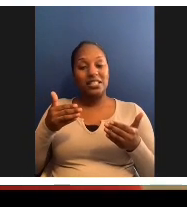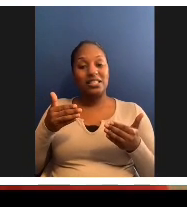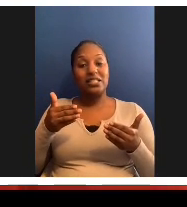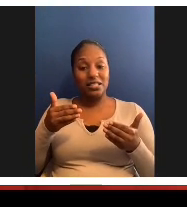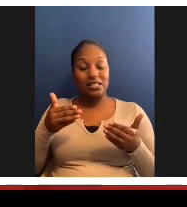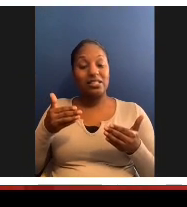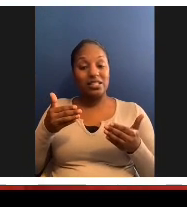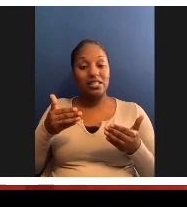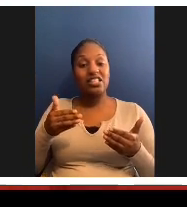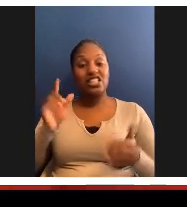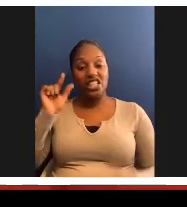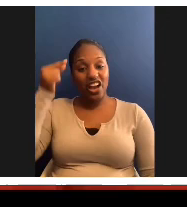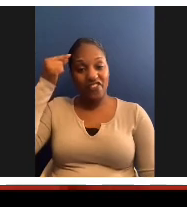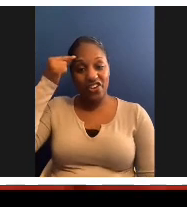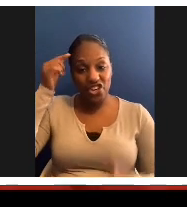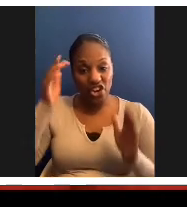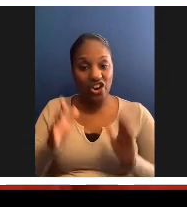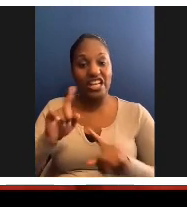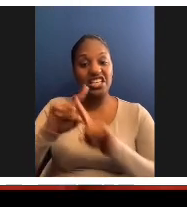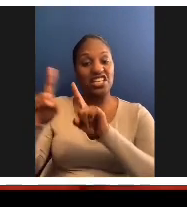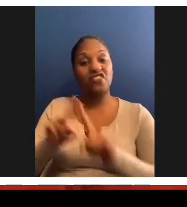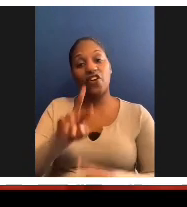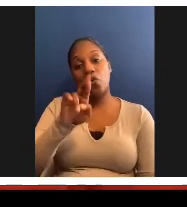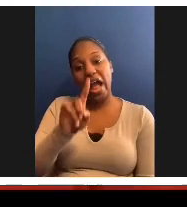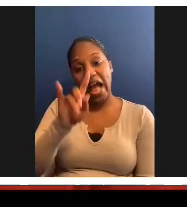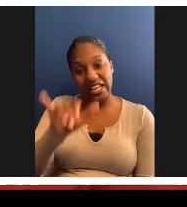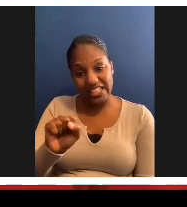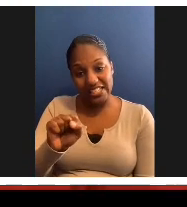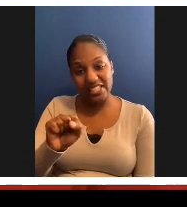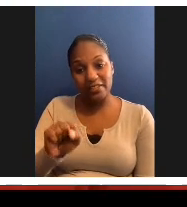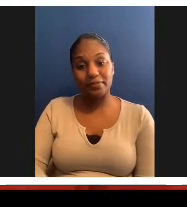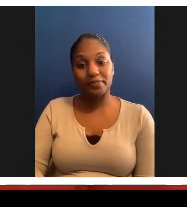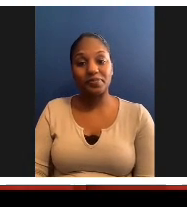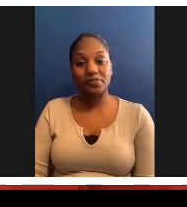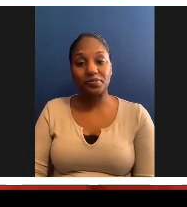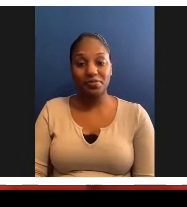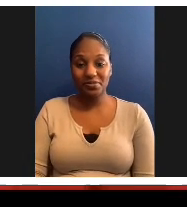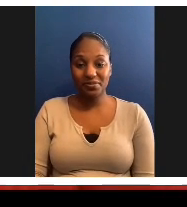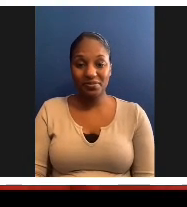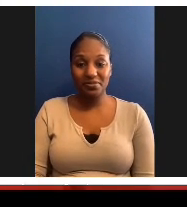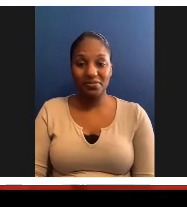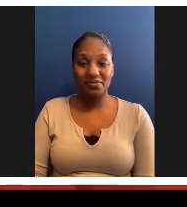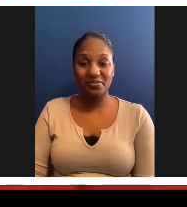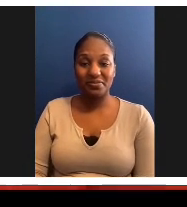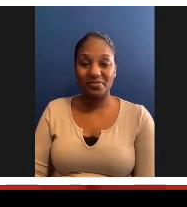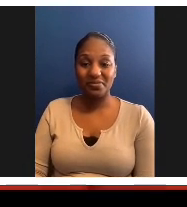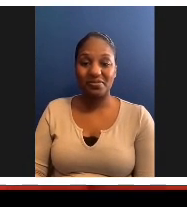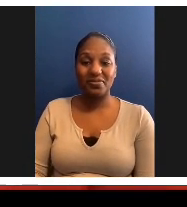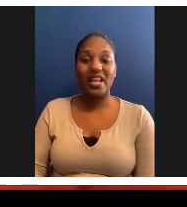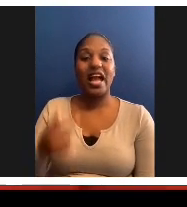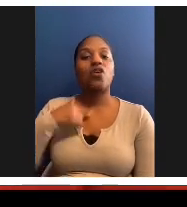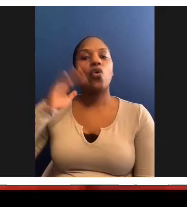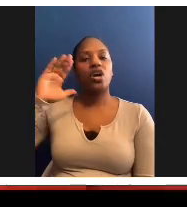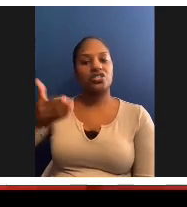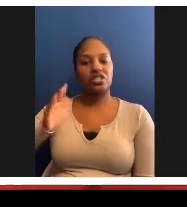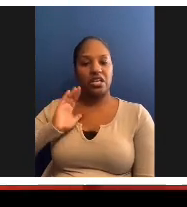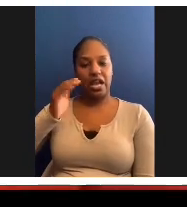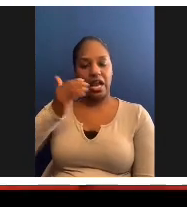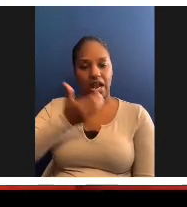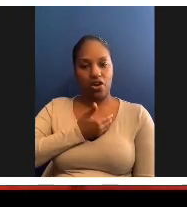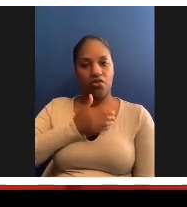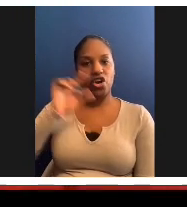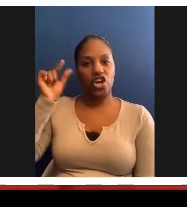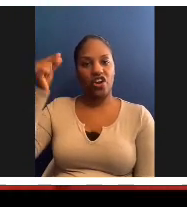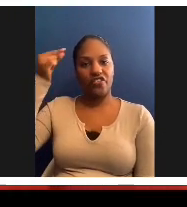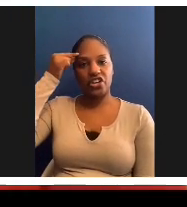rallies. Ladies and gentlemen, well, please welcome the 36th governor of West Virginia,